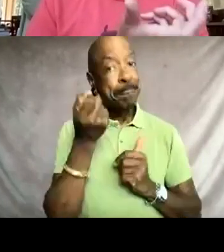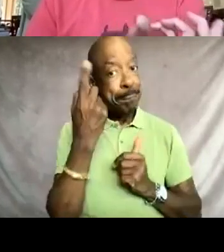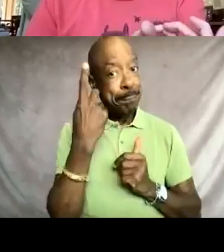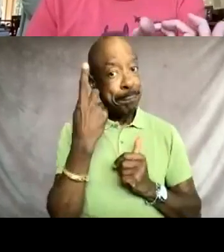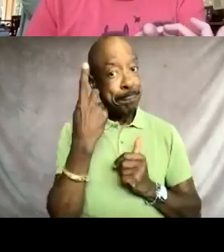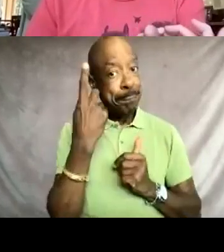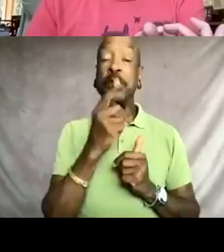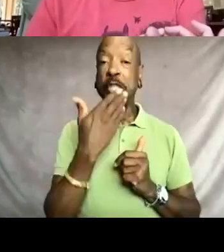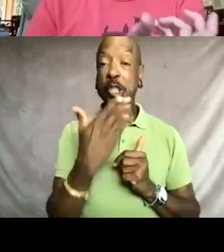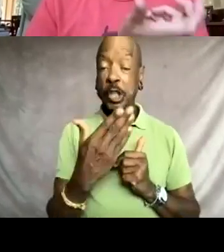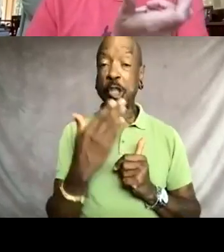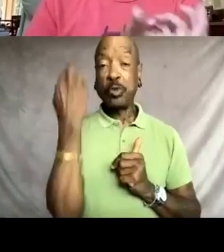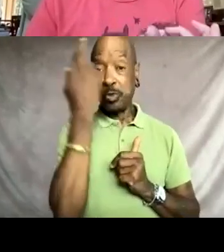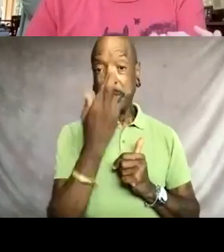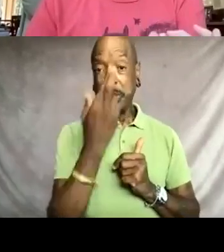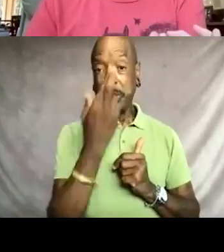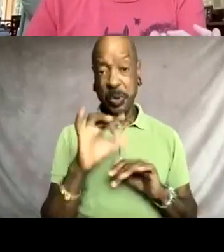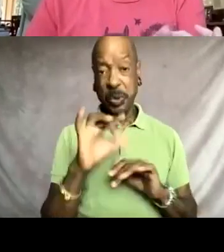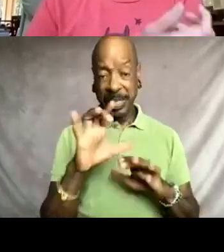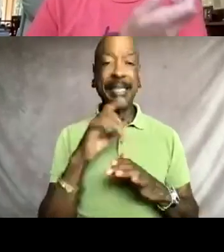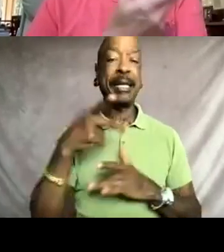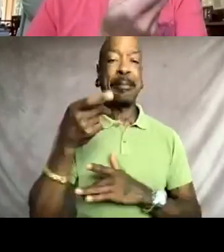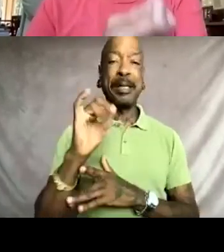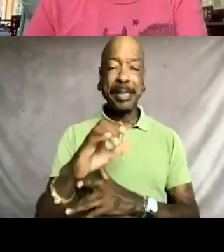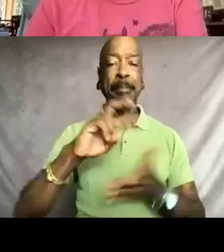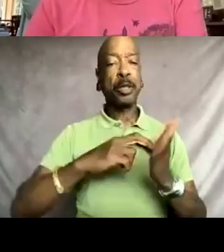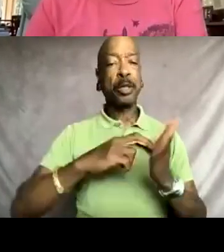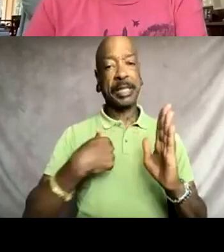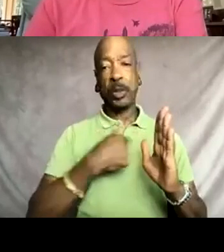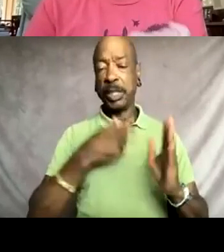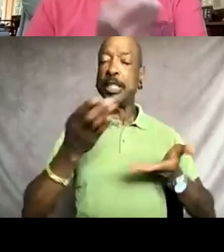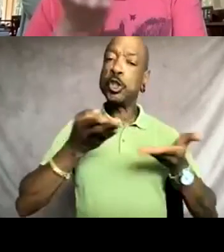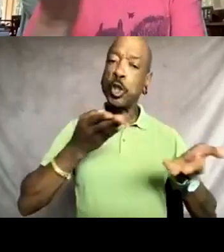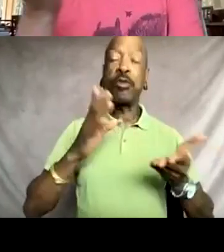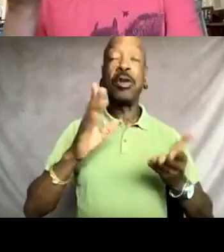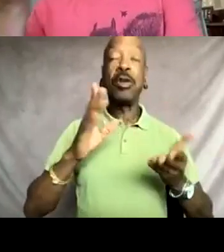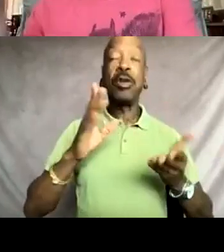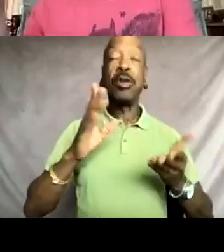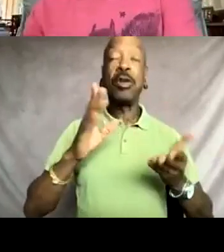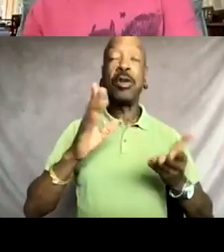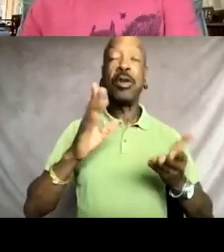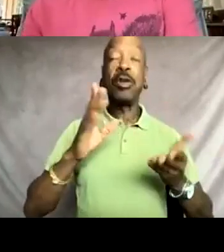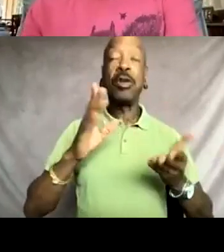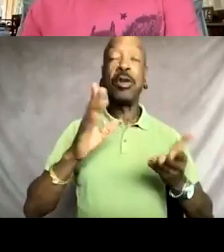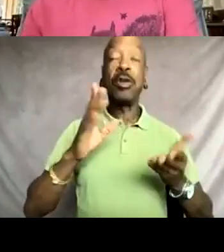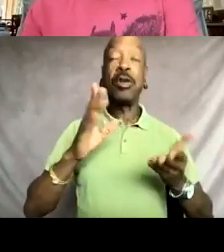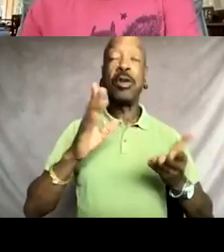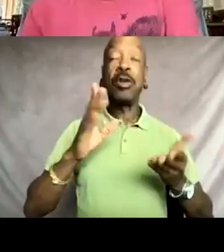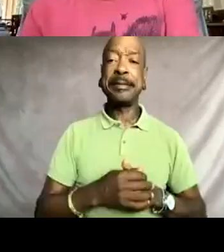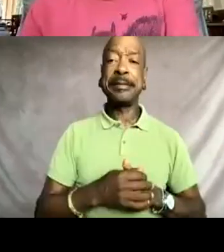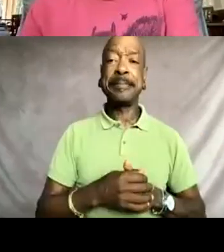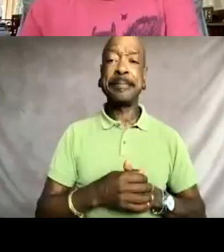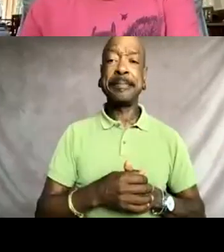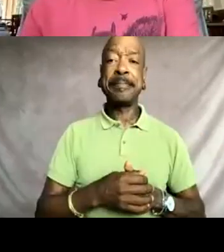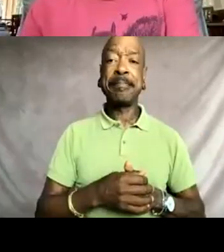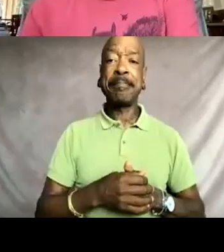good justification for doing so, like a public purpose that we serve, creating affordable housing, protecting ecosystems. And so